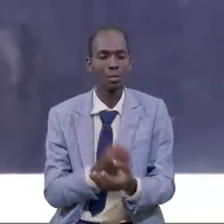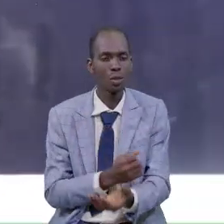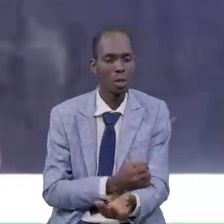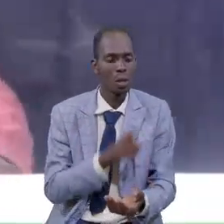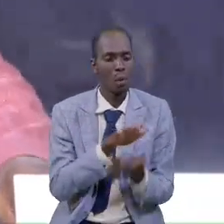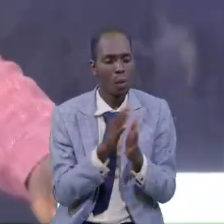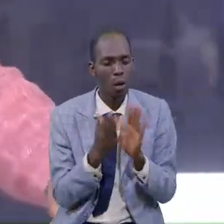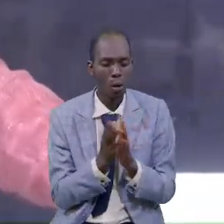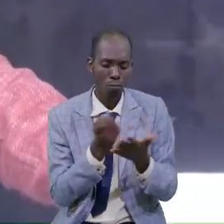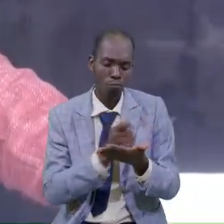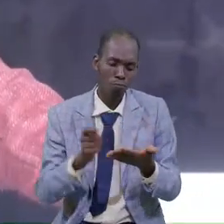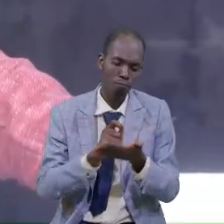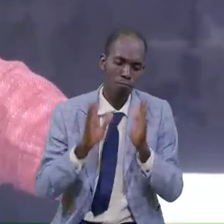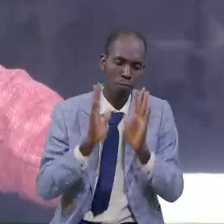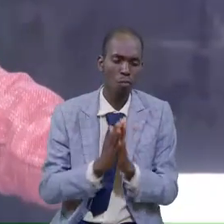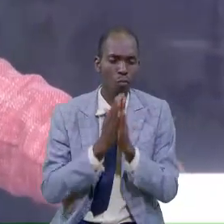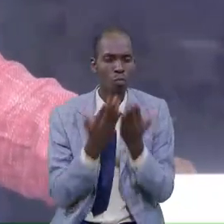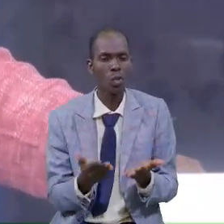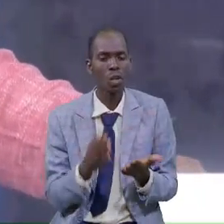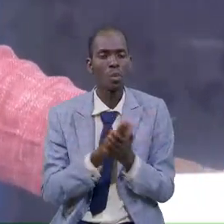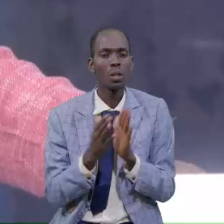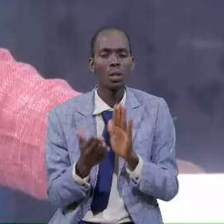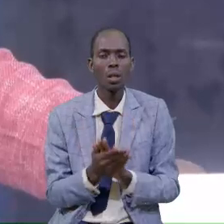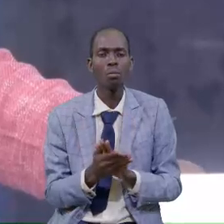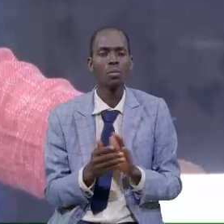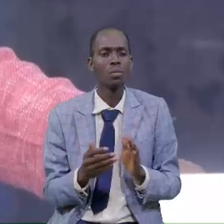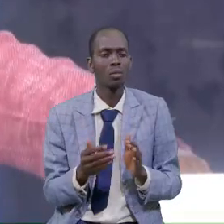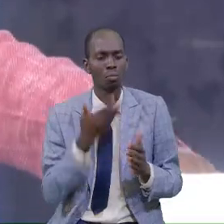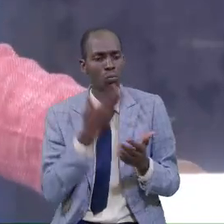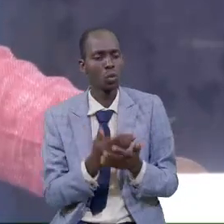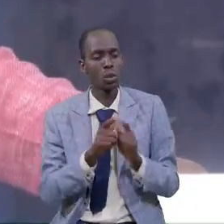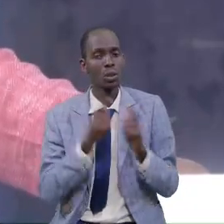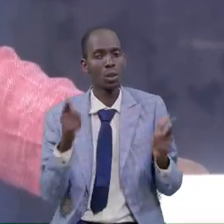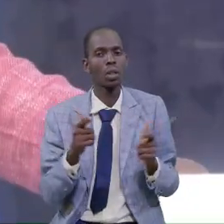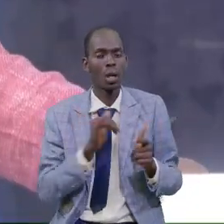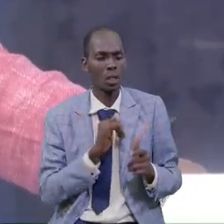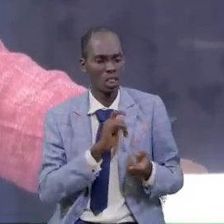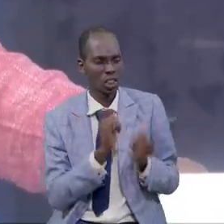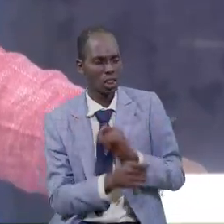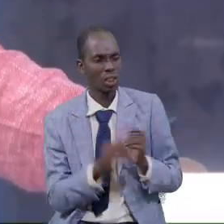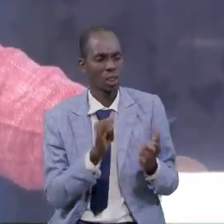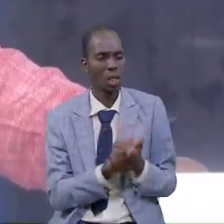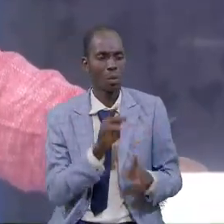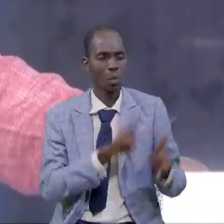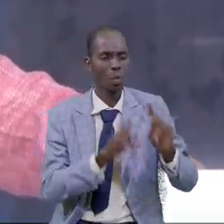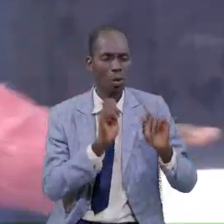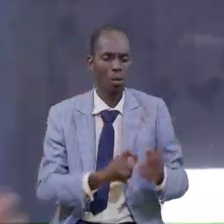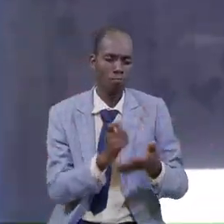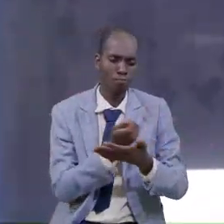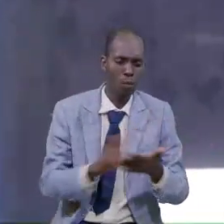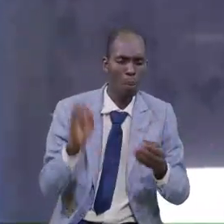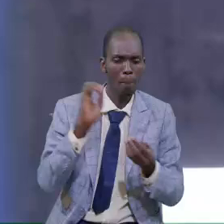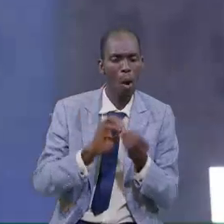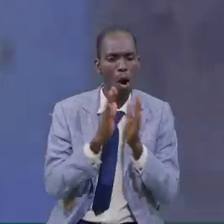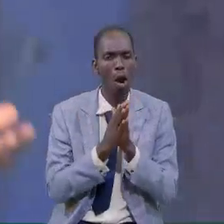I change all that, and now they can write more, and do more, and act more, but they